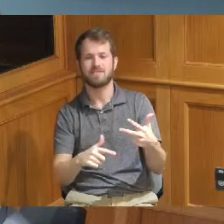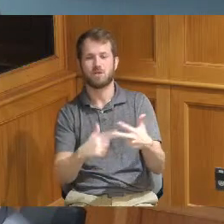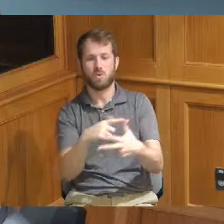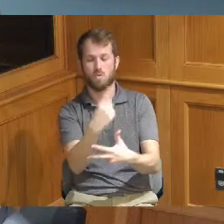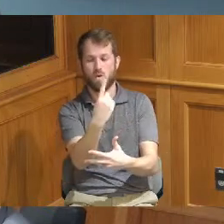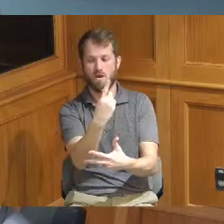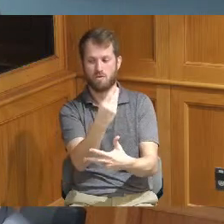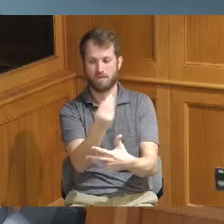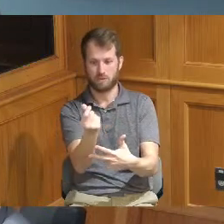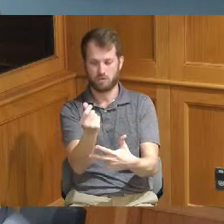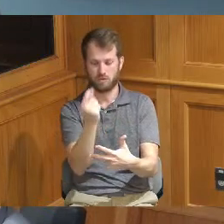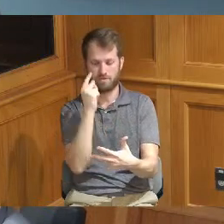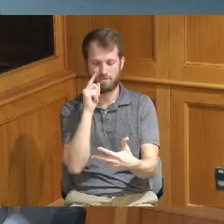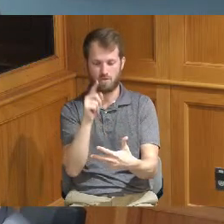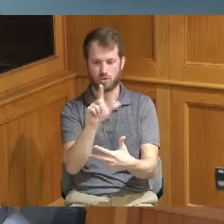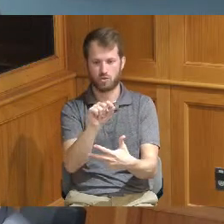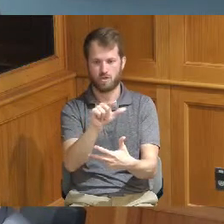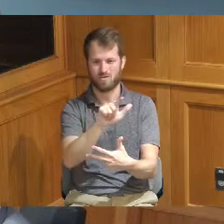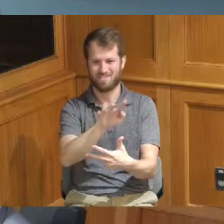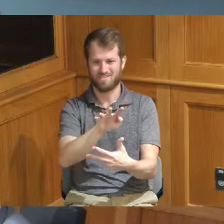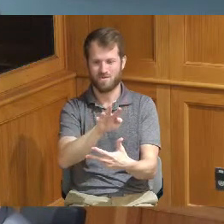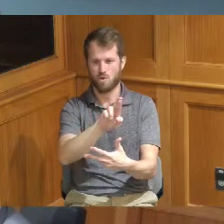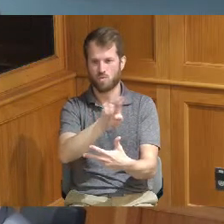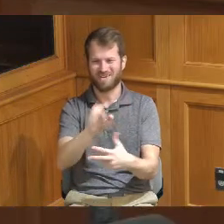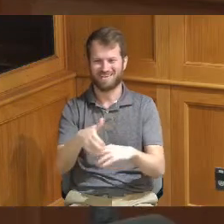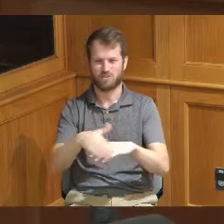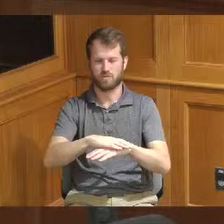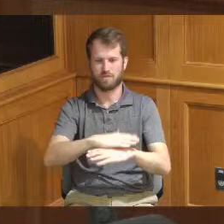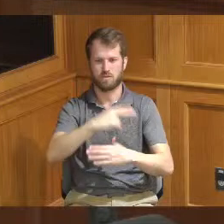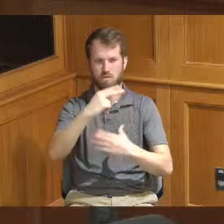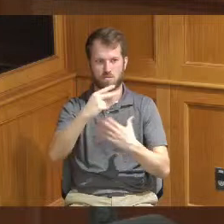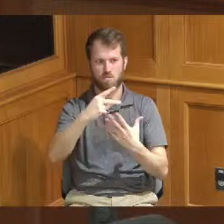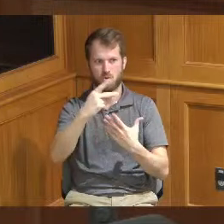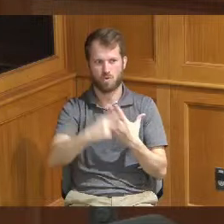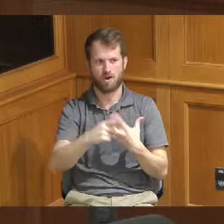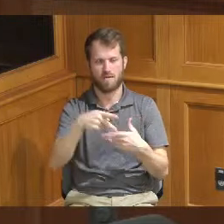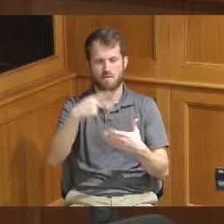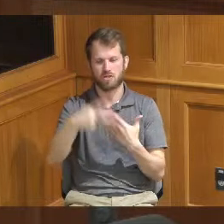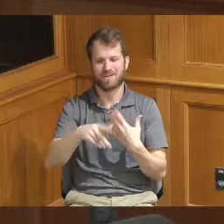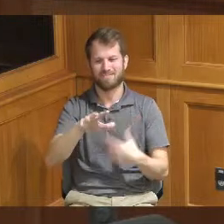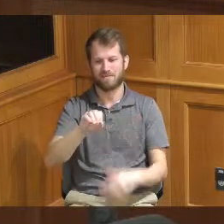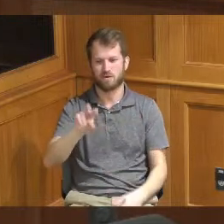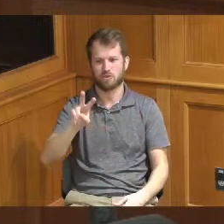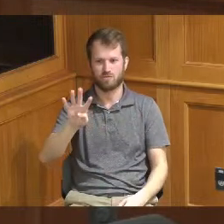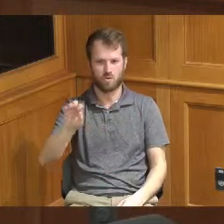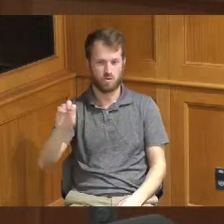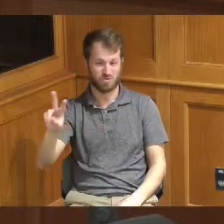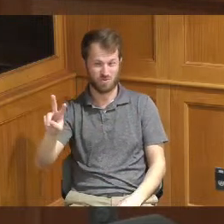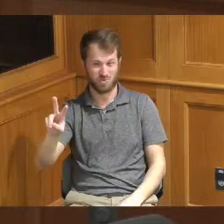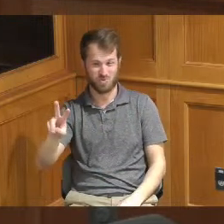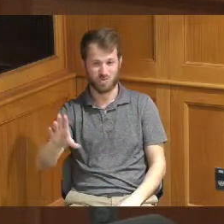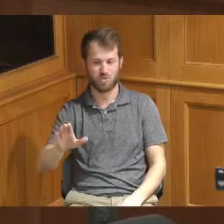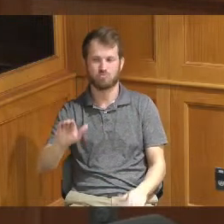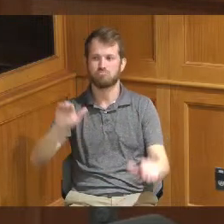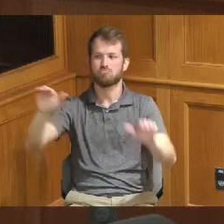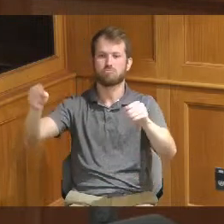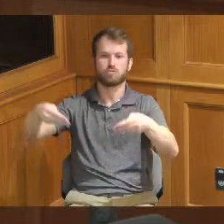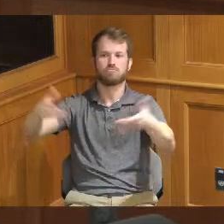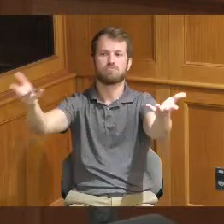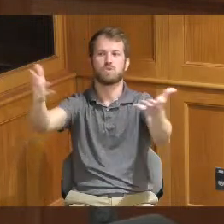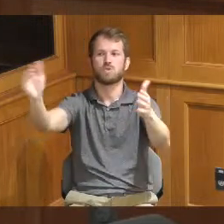to put the 2024 resurfacing program, Project 502402, out to bid. This will